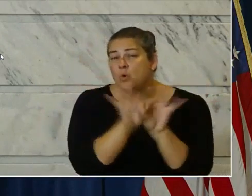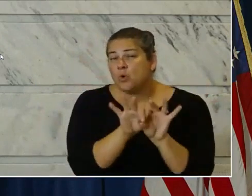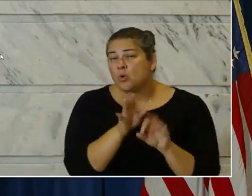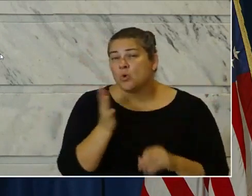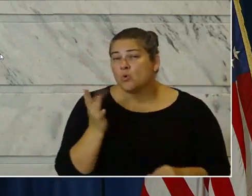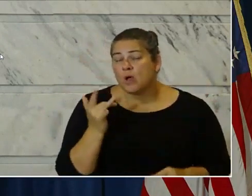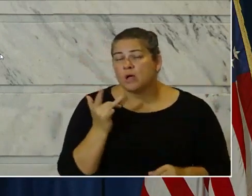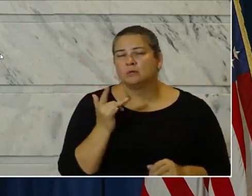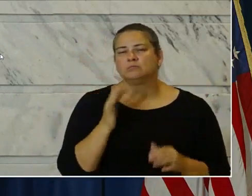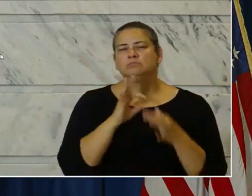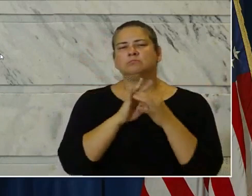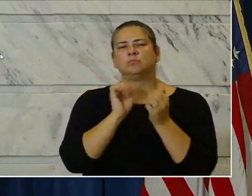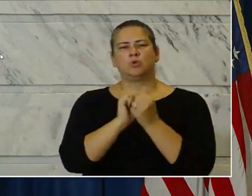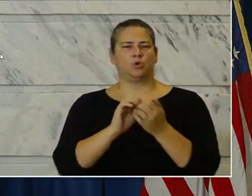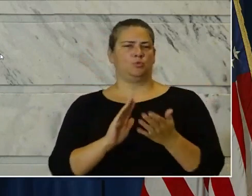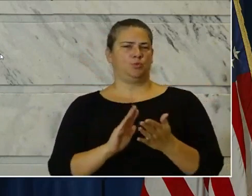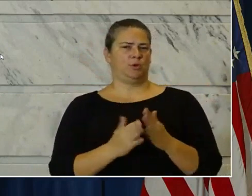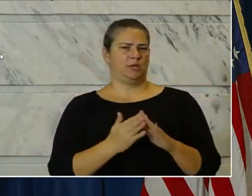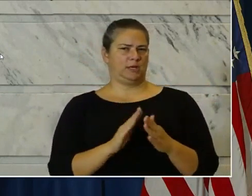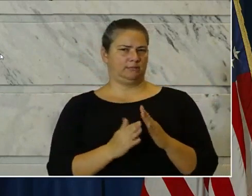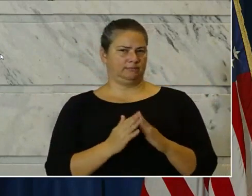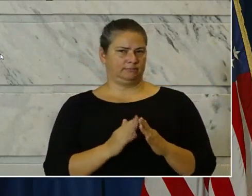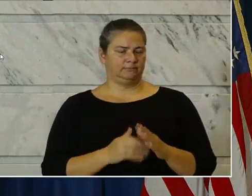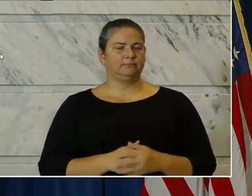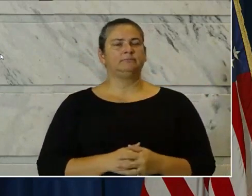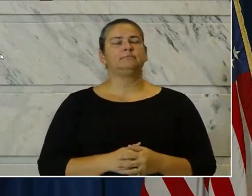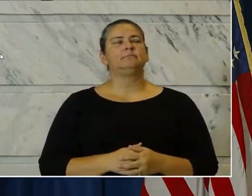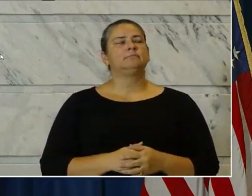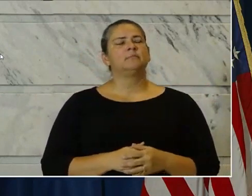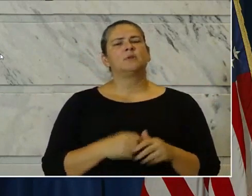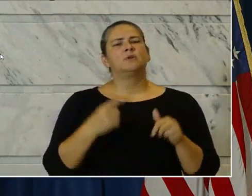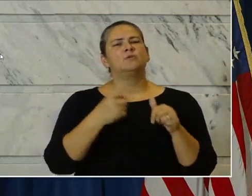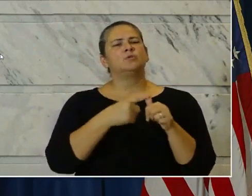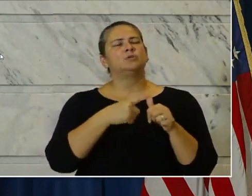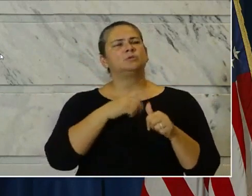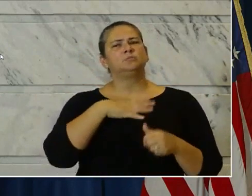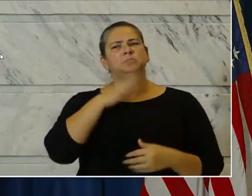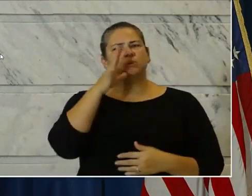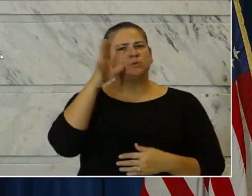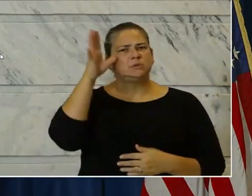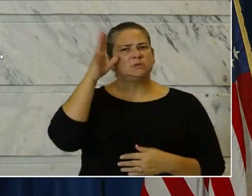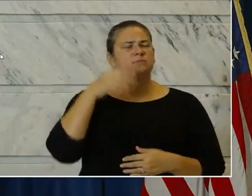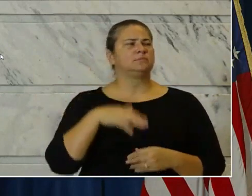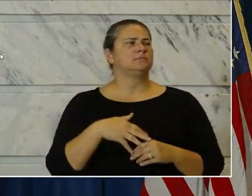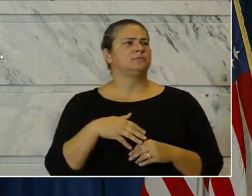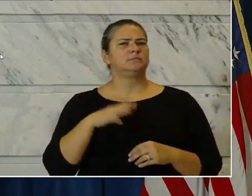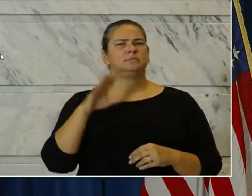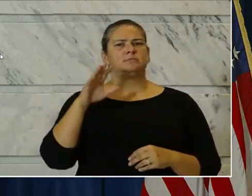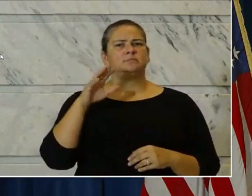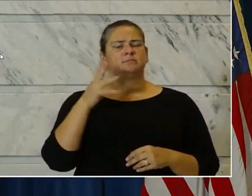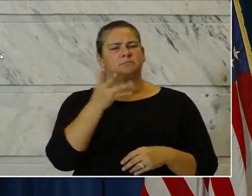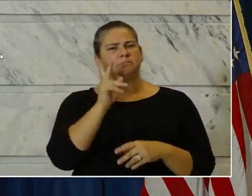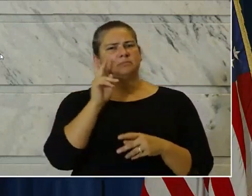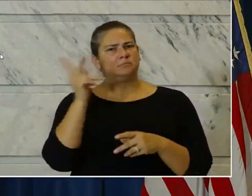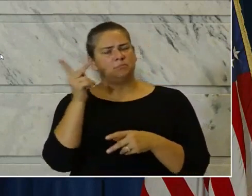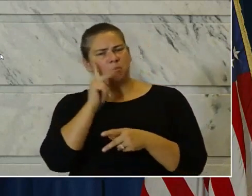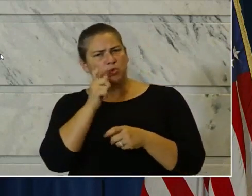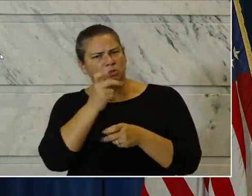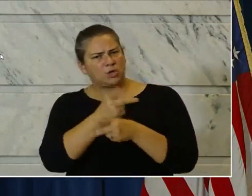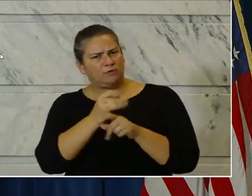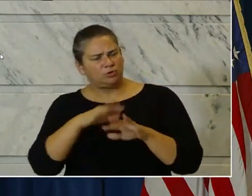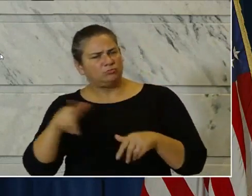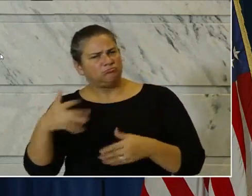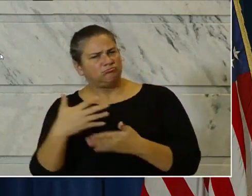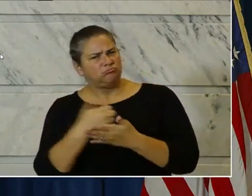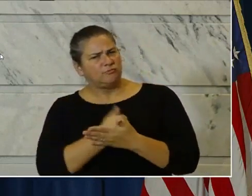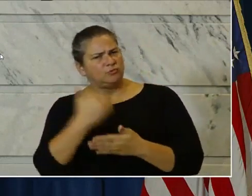it's about our communities. First and foremost, our parents and caregivers, they deserve to know this information. They